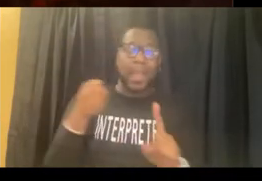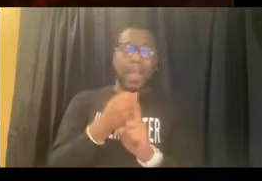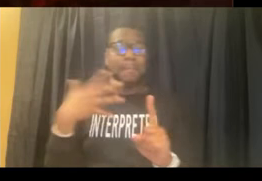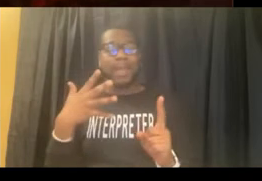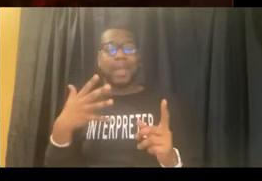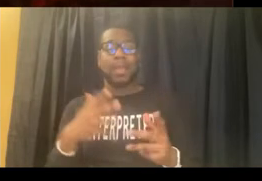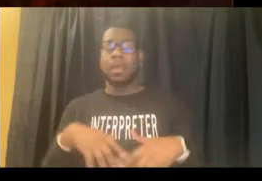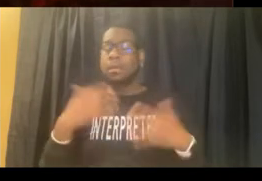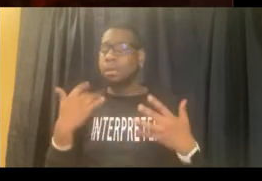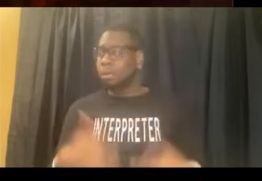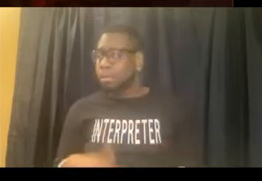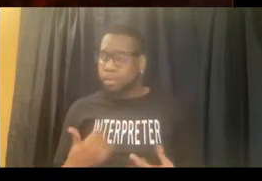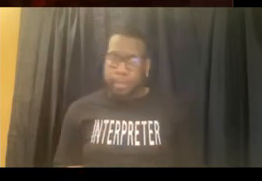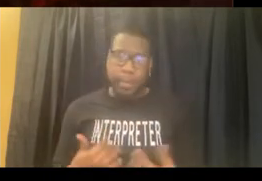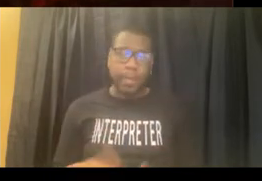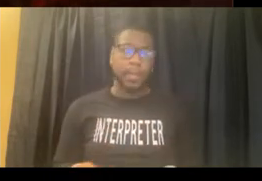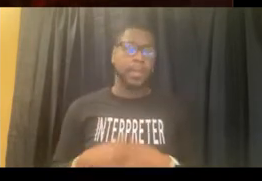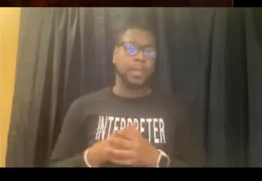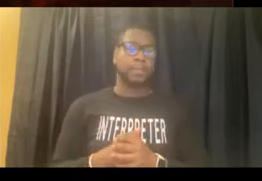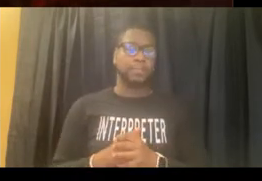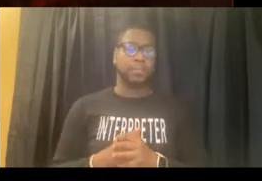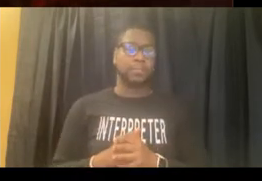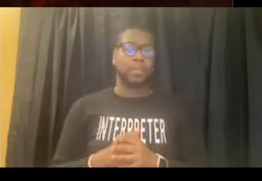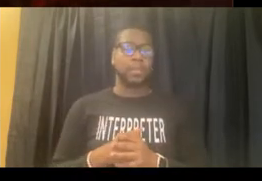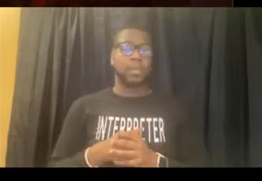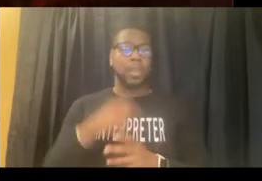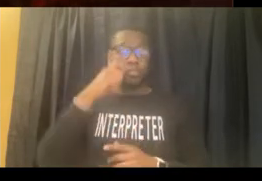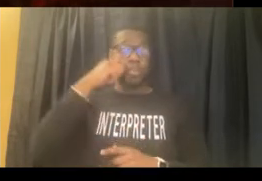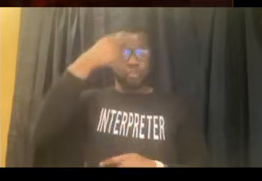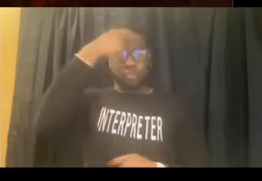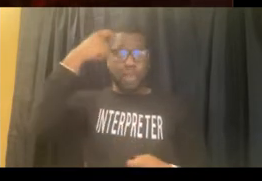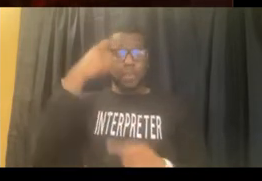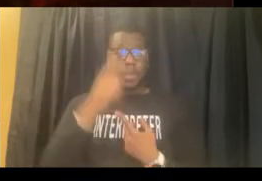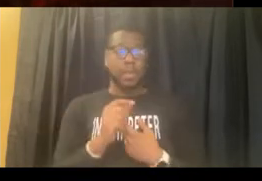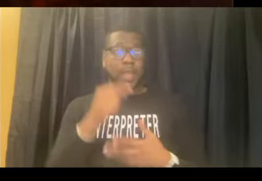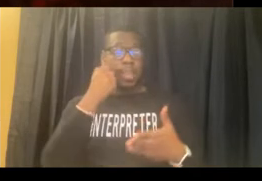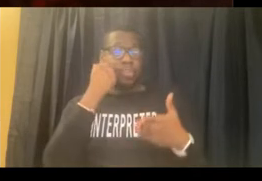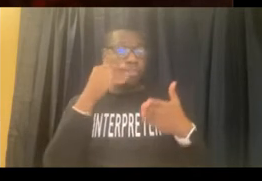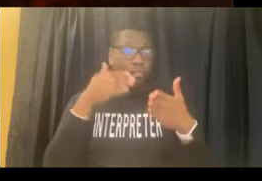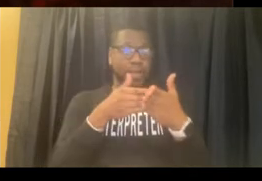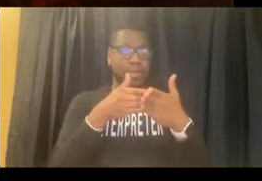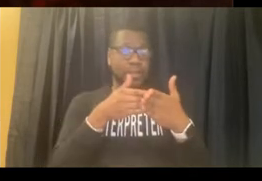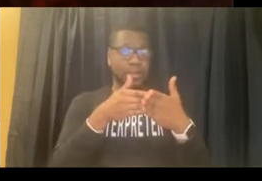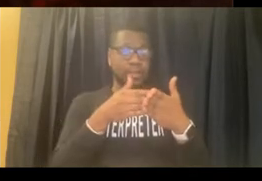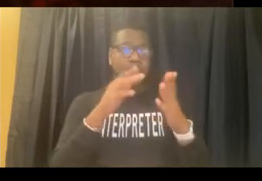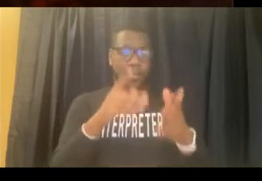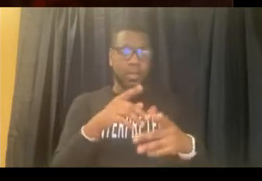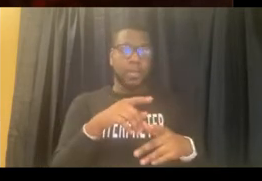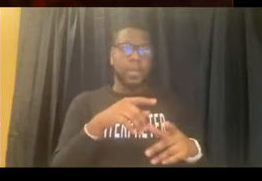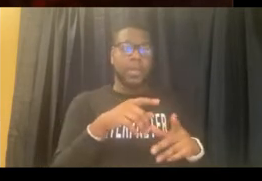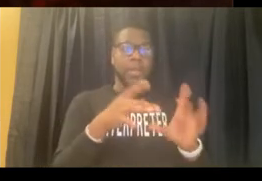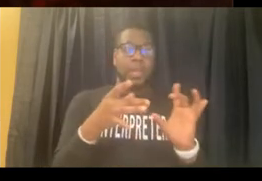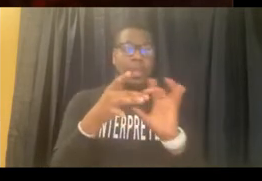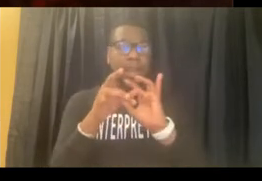trauma? It's the cumulative effects of racism on someone's mental and physical well-being. So this can be direct acts of racism,